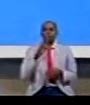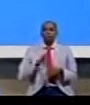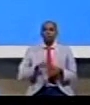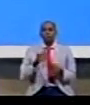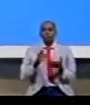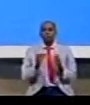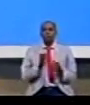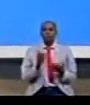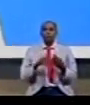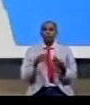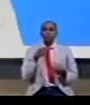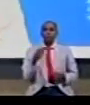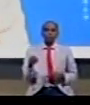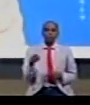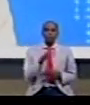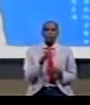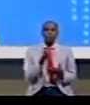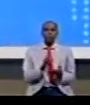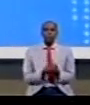yourself,